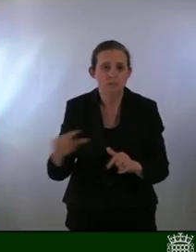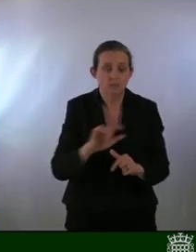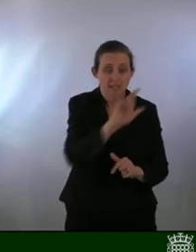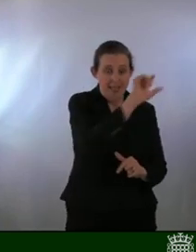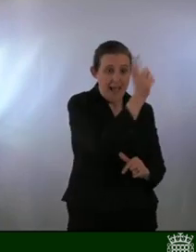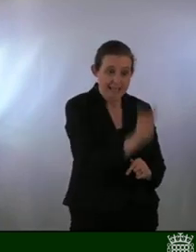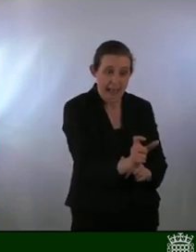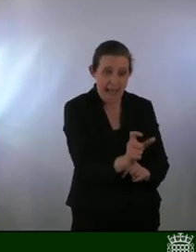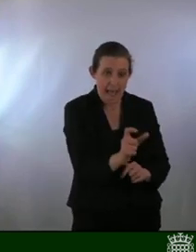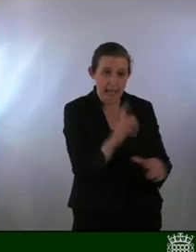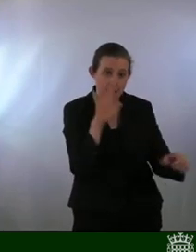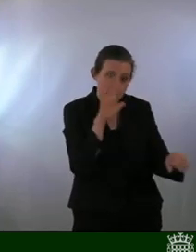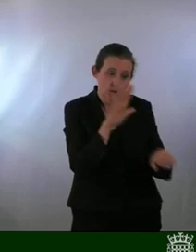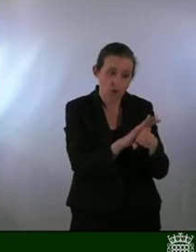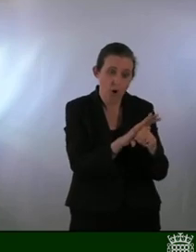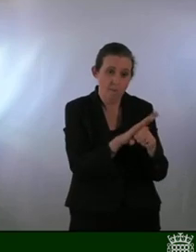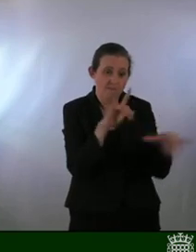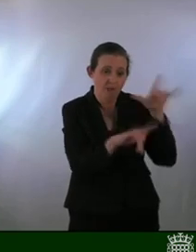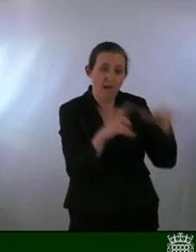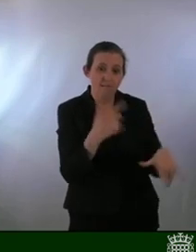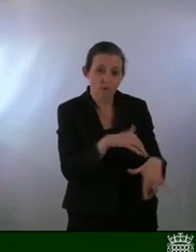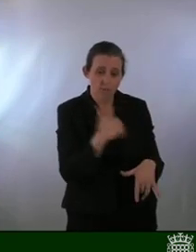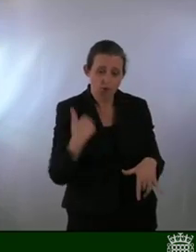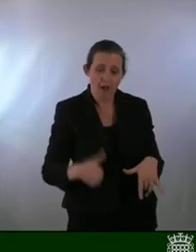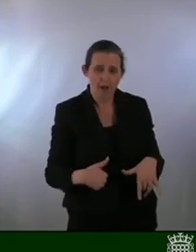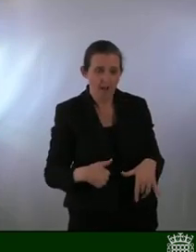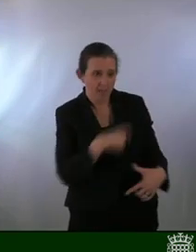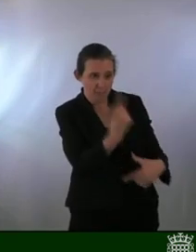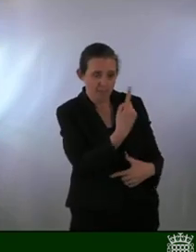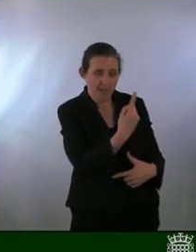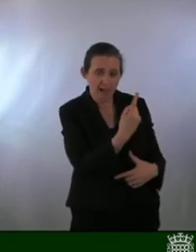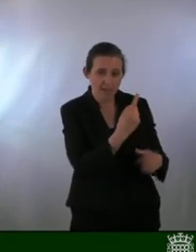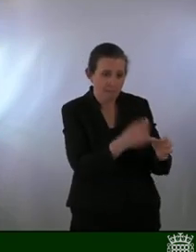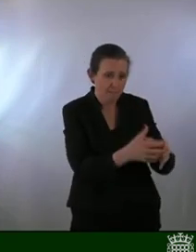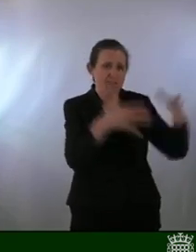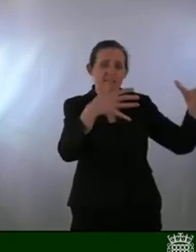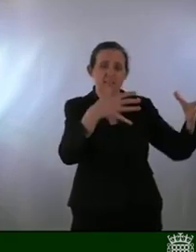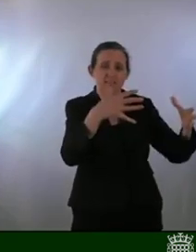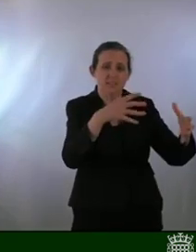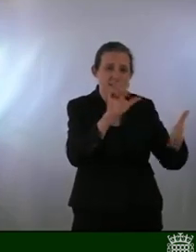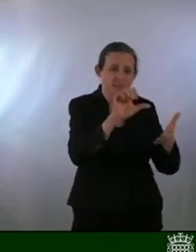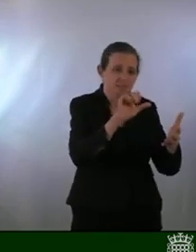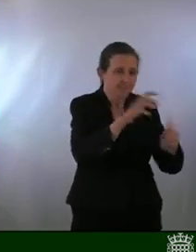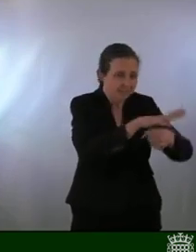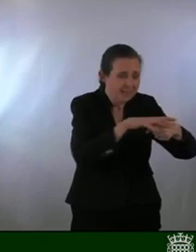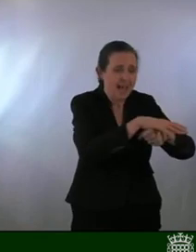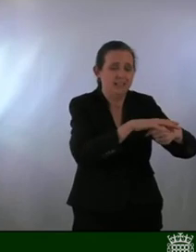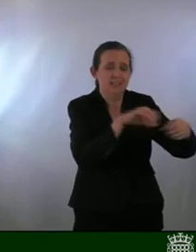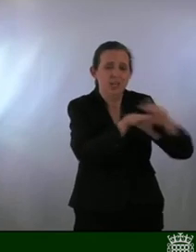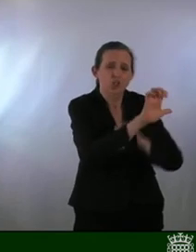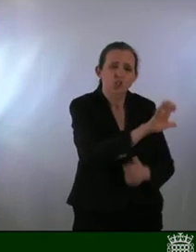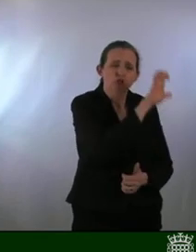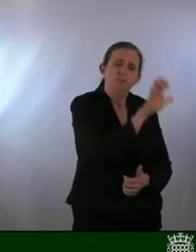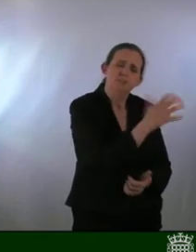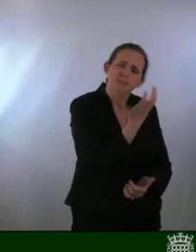stopped the initial flights from China and ended up as the European epicentre of this anyway. Alex Norris. Thank you,